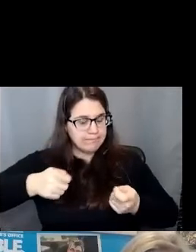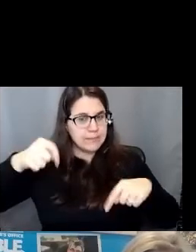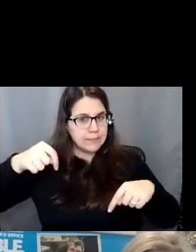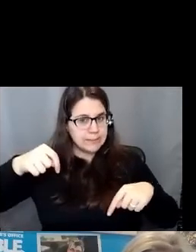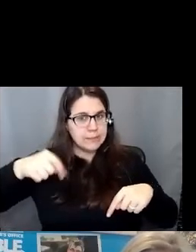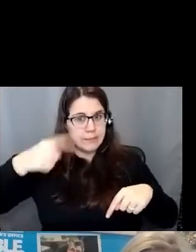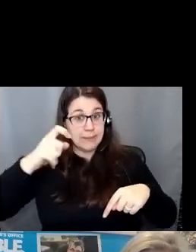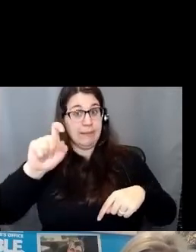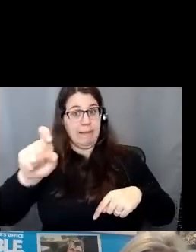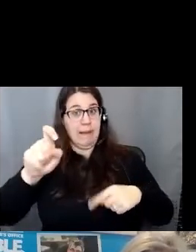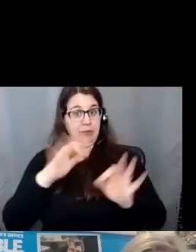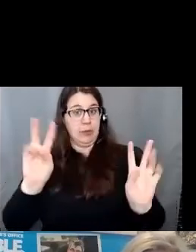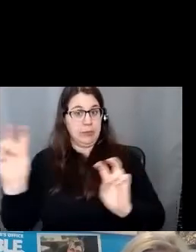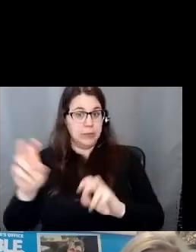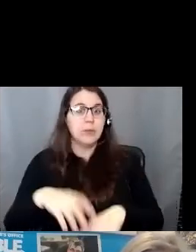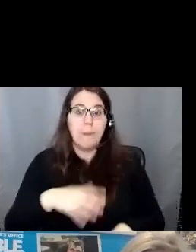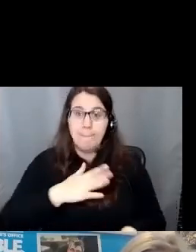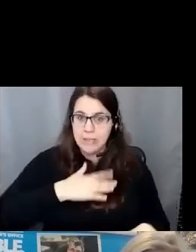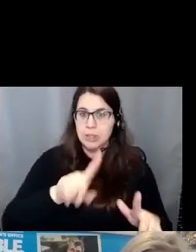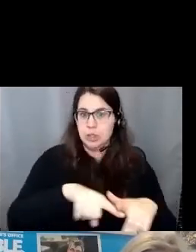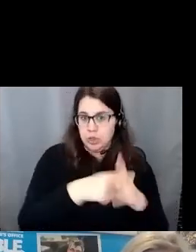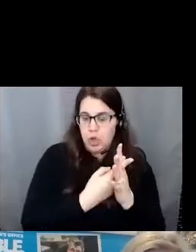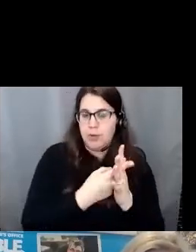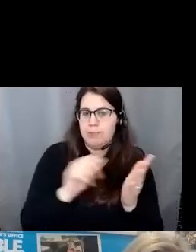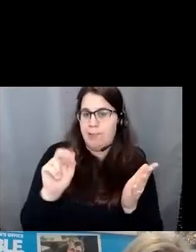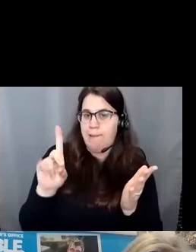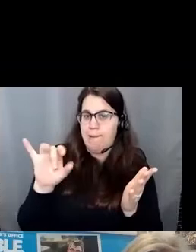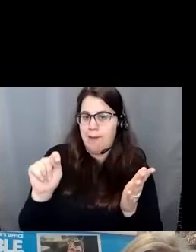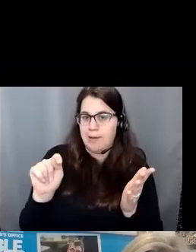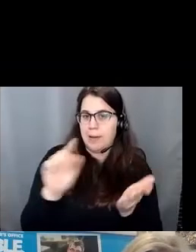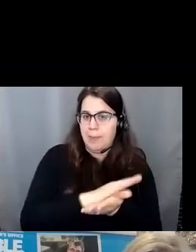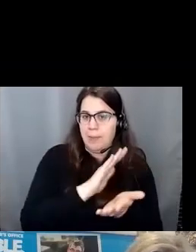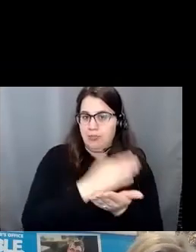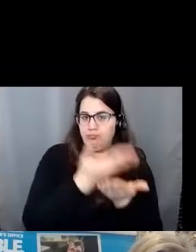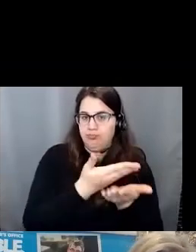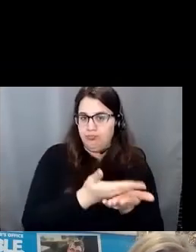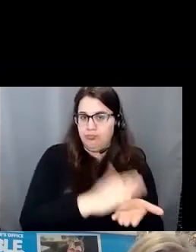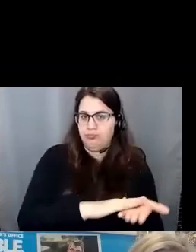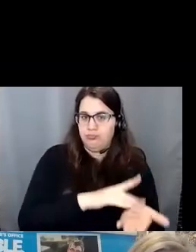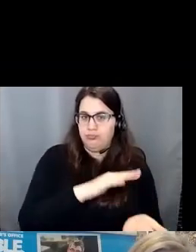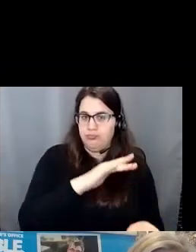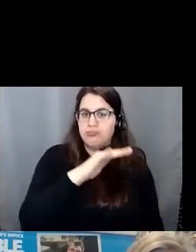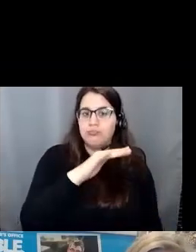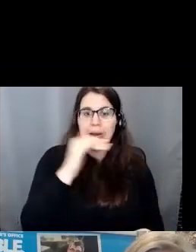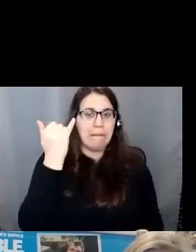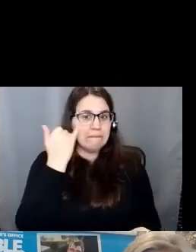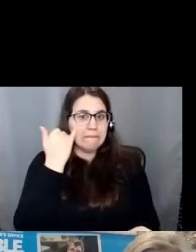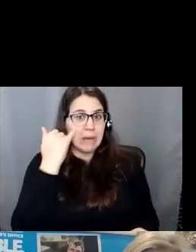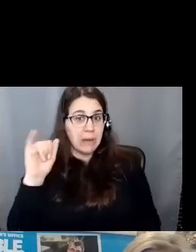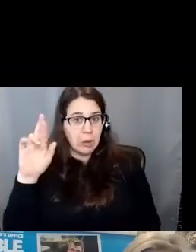tax-free earnings. So be sure to start an audit trail in case the IRS or even Social Security were to audit the records.